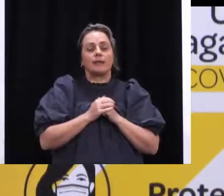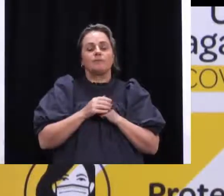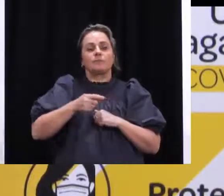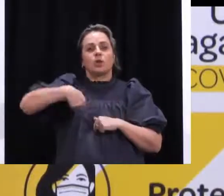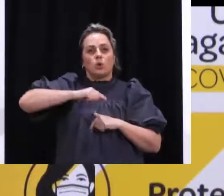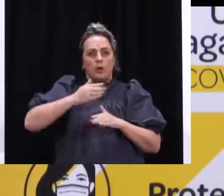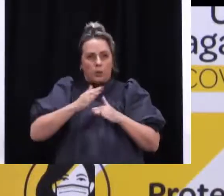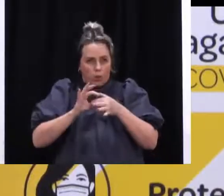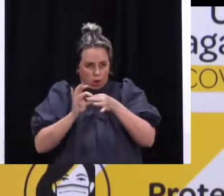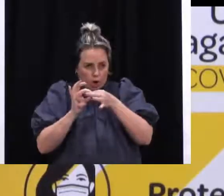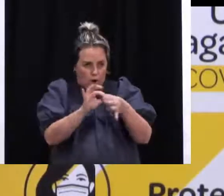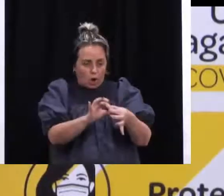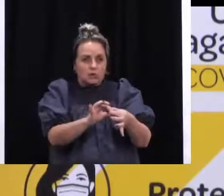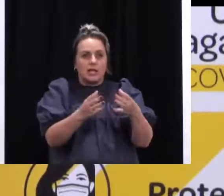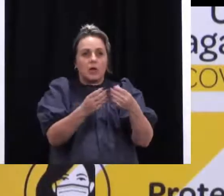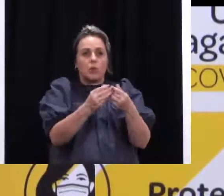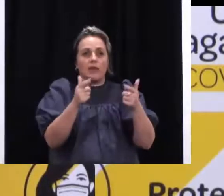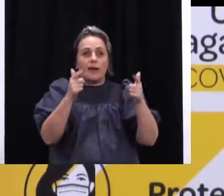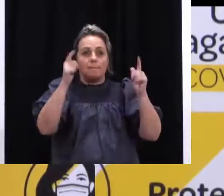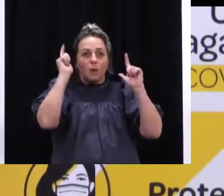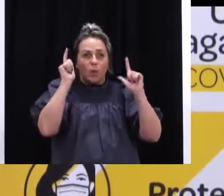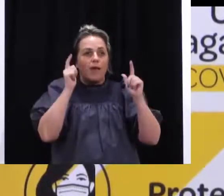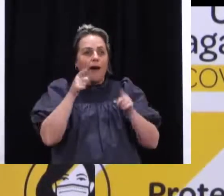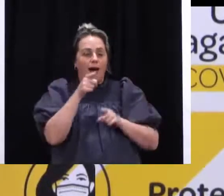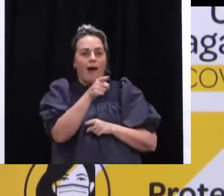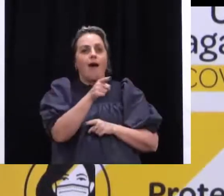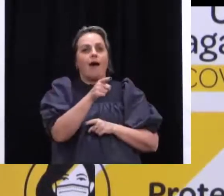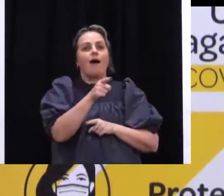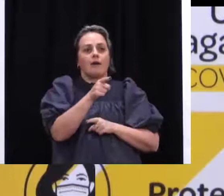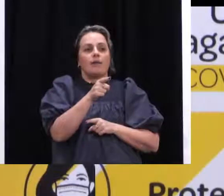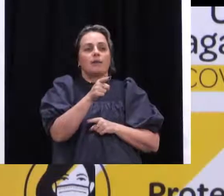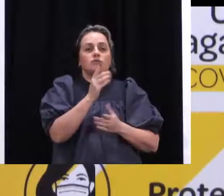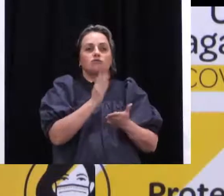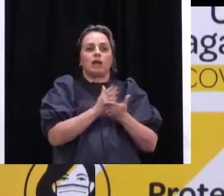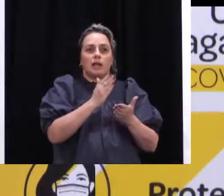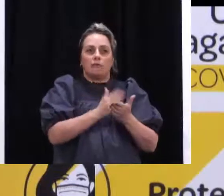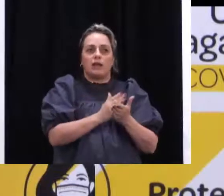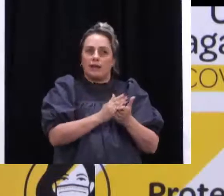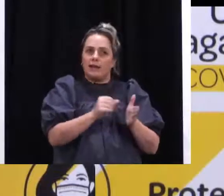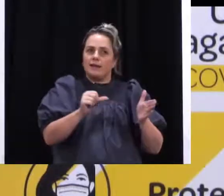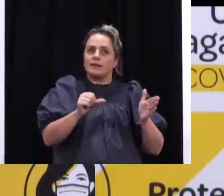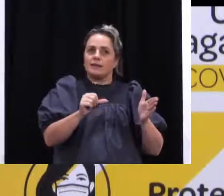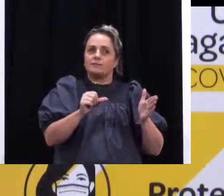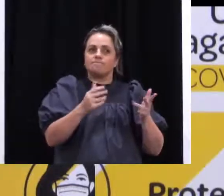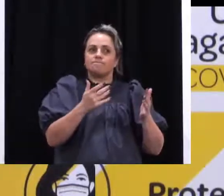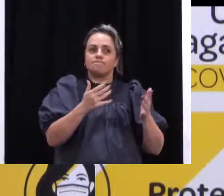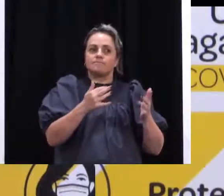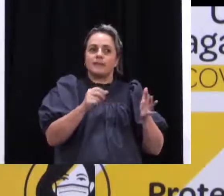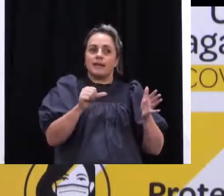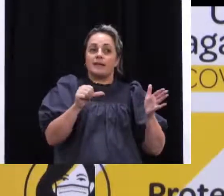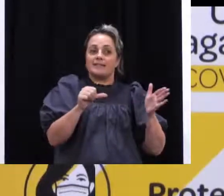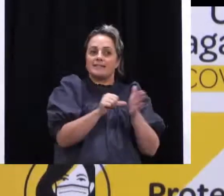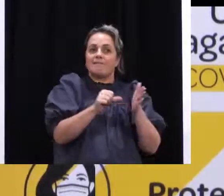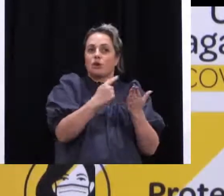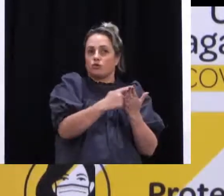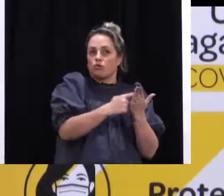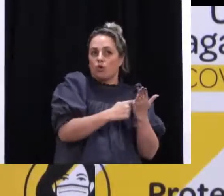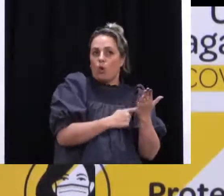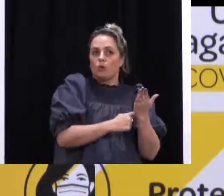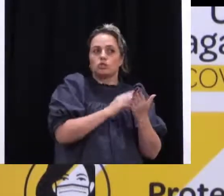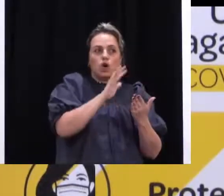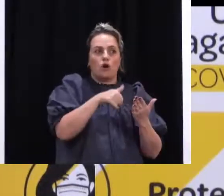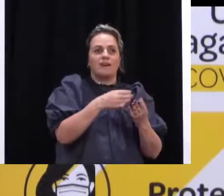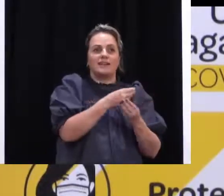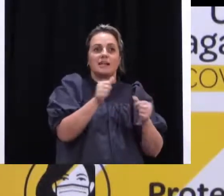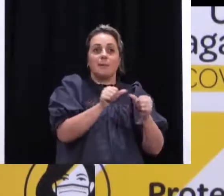the employer there, who's taking a very risk-averse approach to closing down parts of the